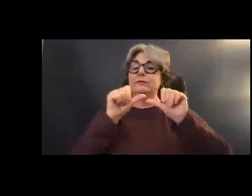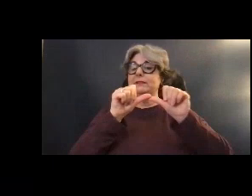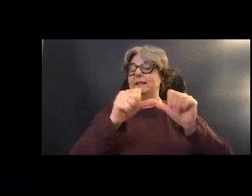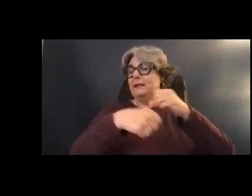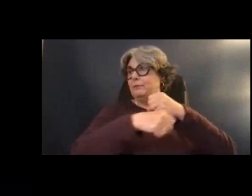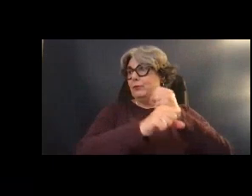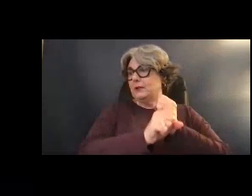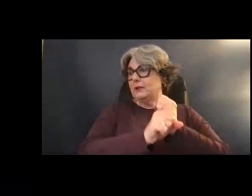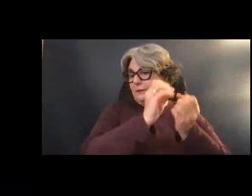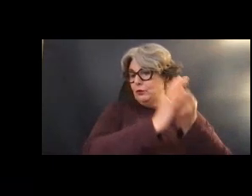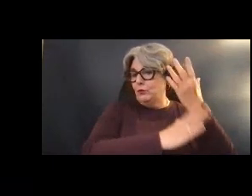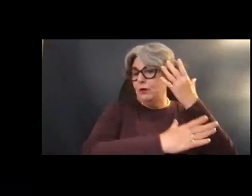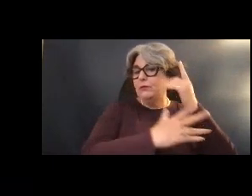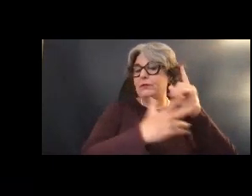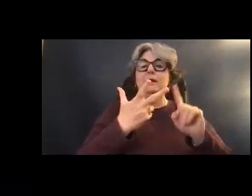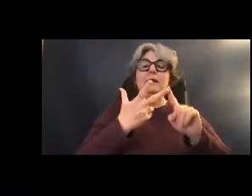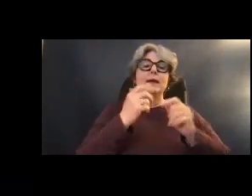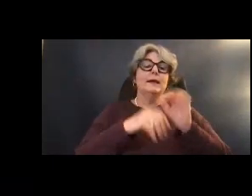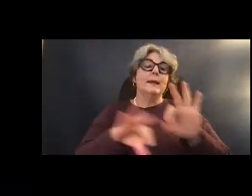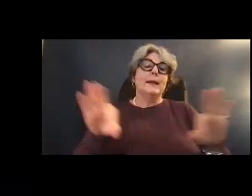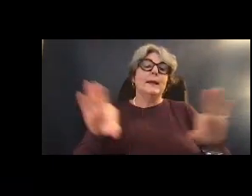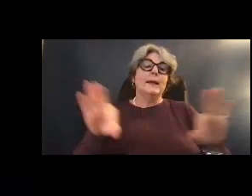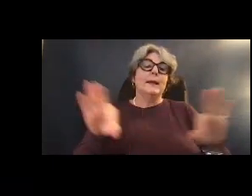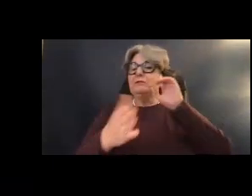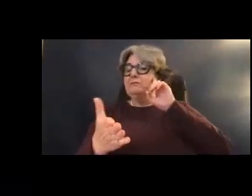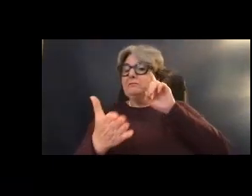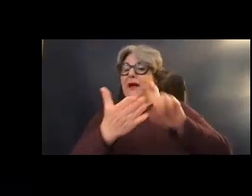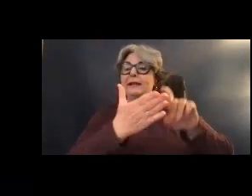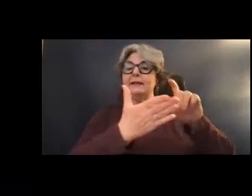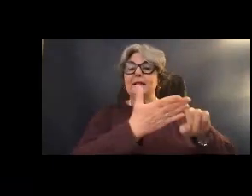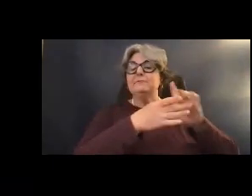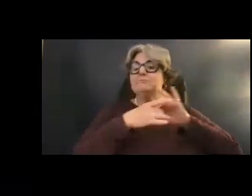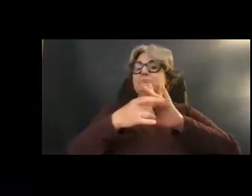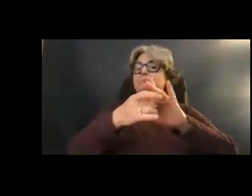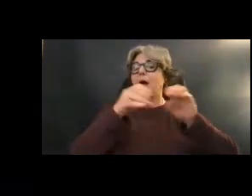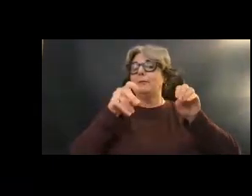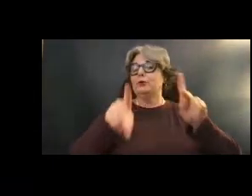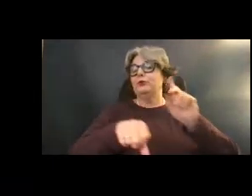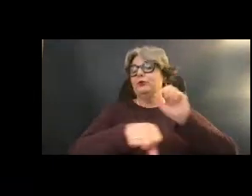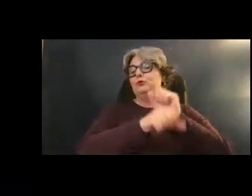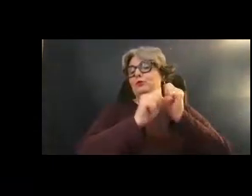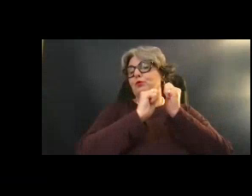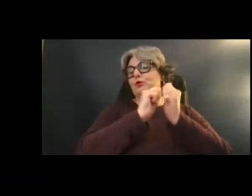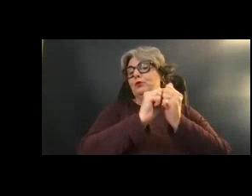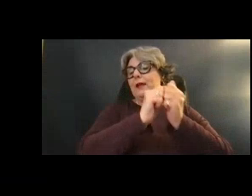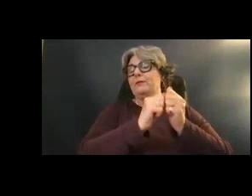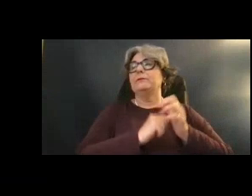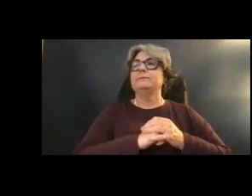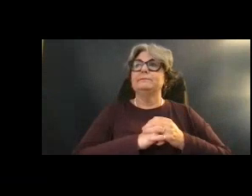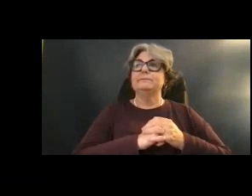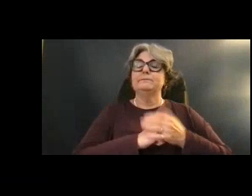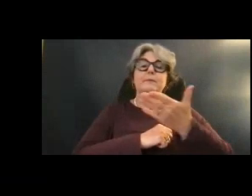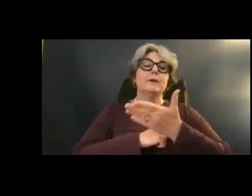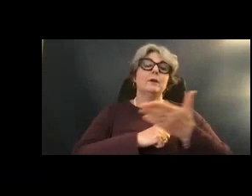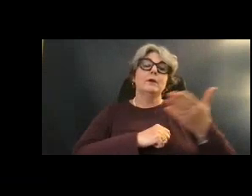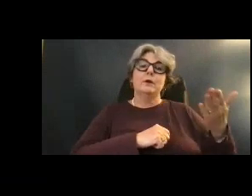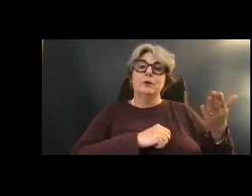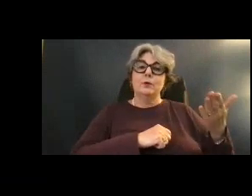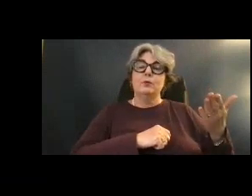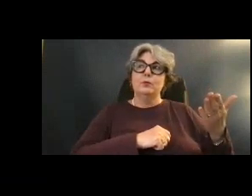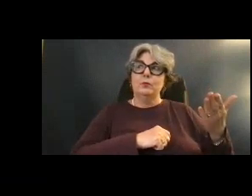productivity growth, and also, most importantly, identifying collaborative opportunities. While the coalition is not